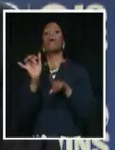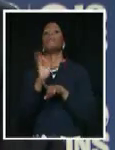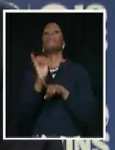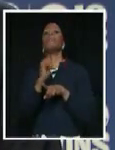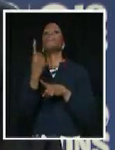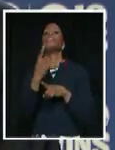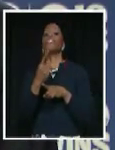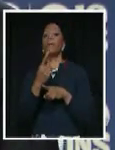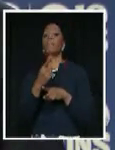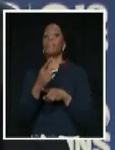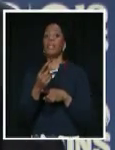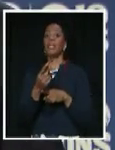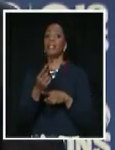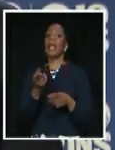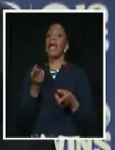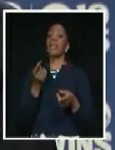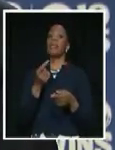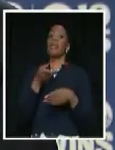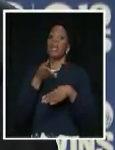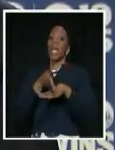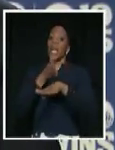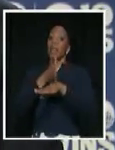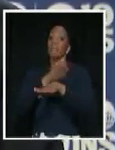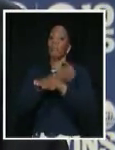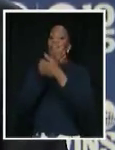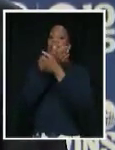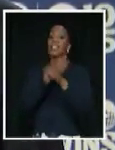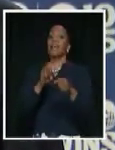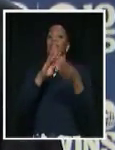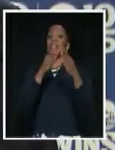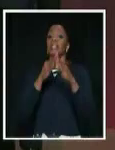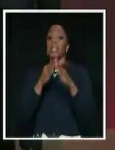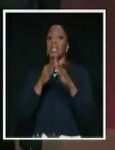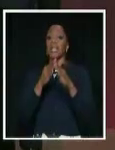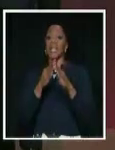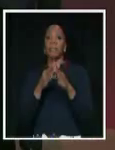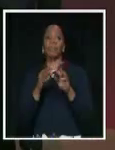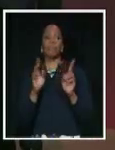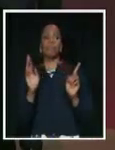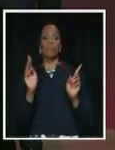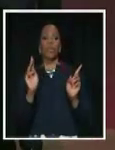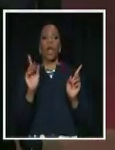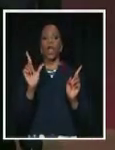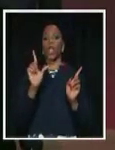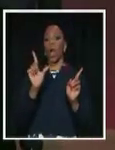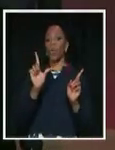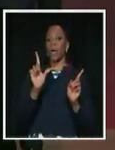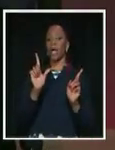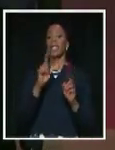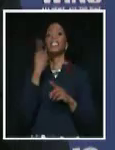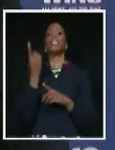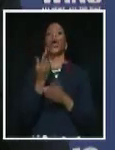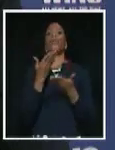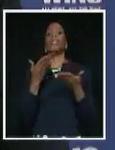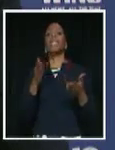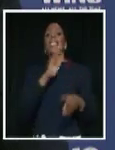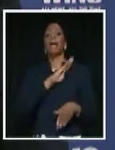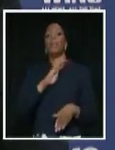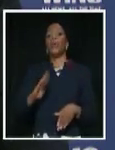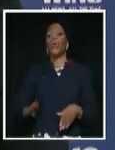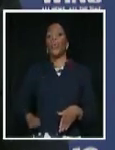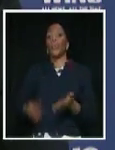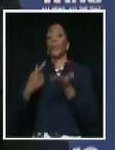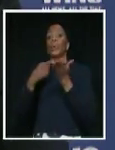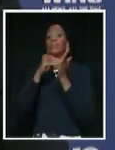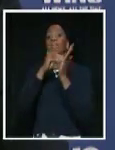something that ultimately improves the safety and resiliency of the city if we could find a way to fund it. I think when we were saying... It's the only thing that Bloomberg put forward in that